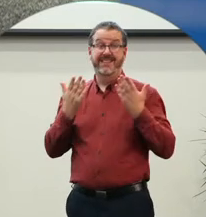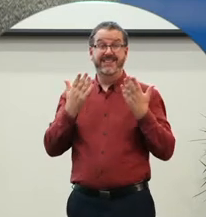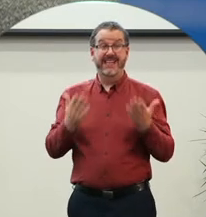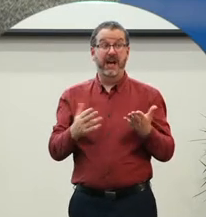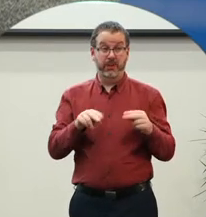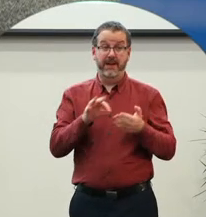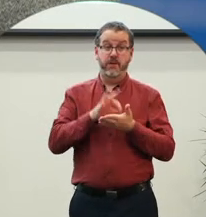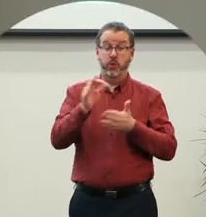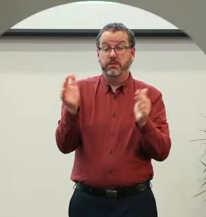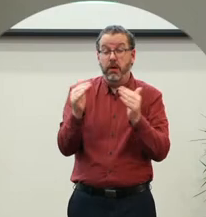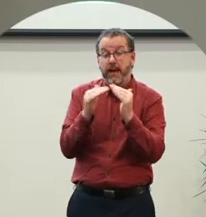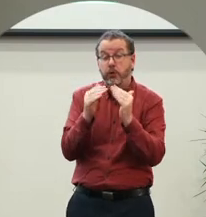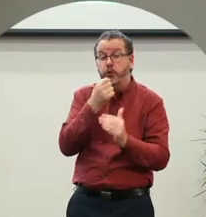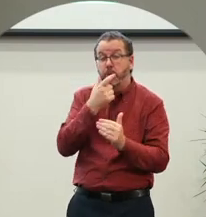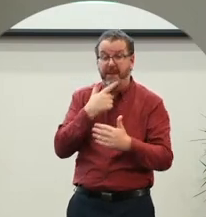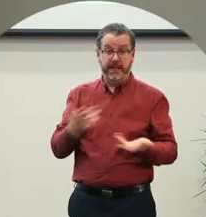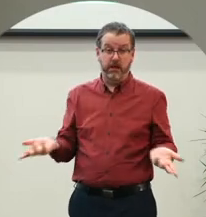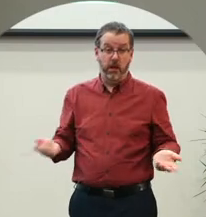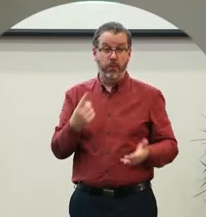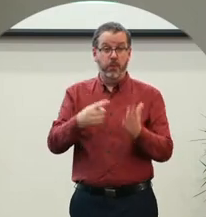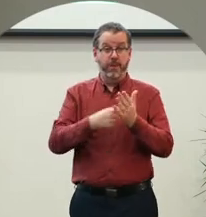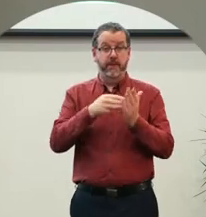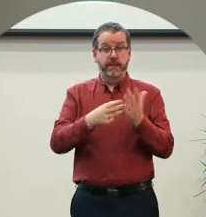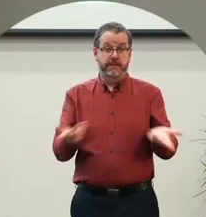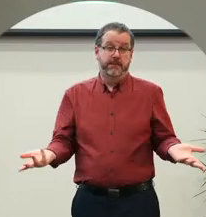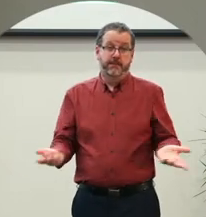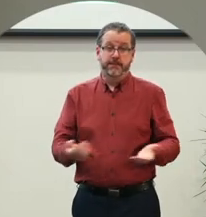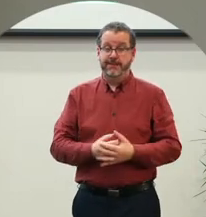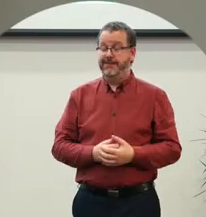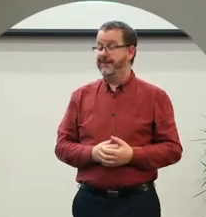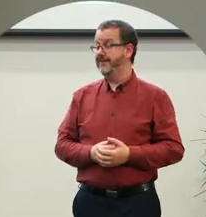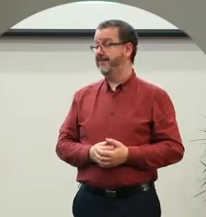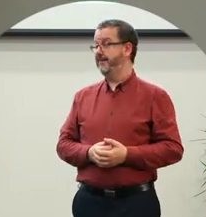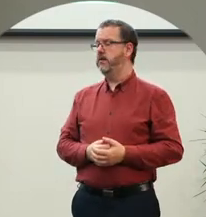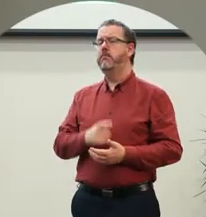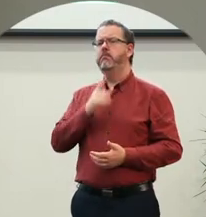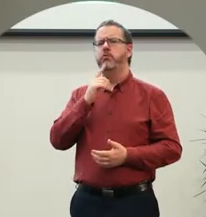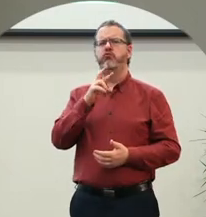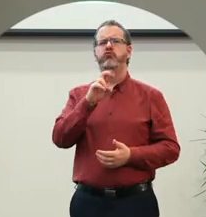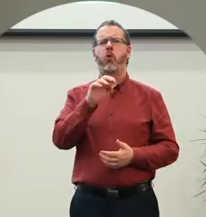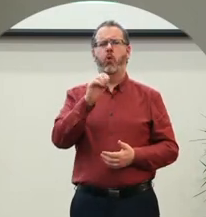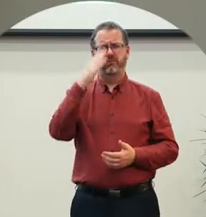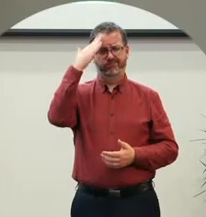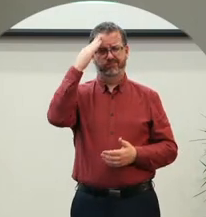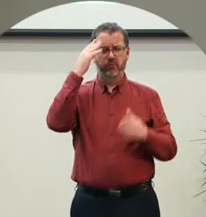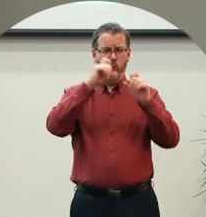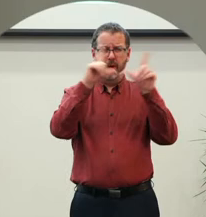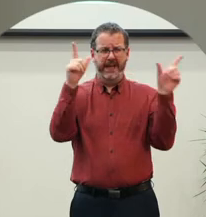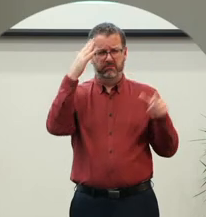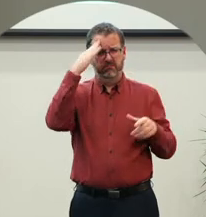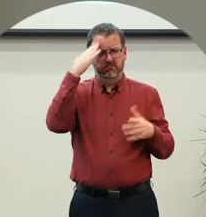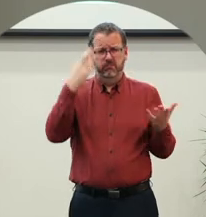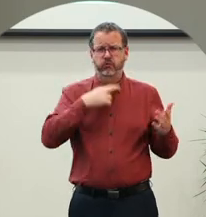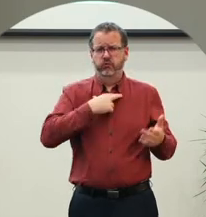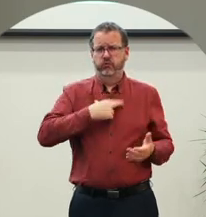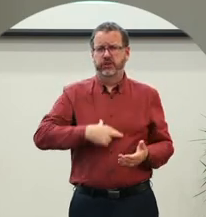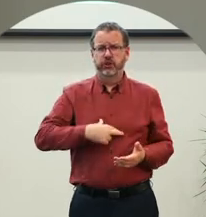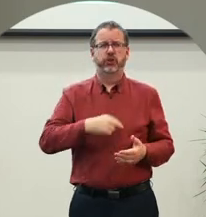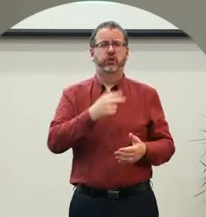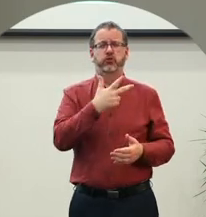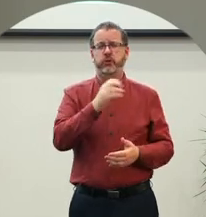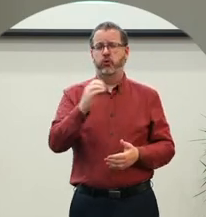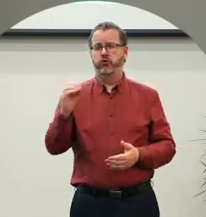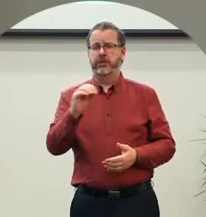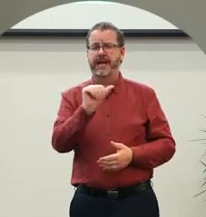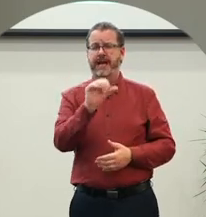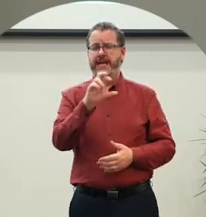Yeah. Yeah. Well, look, she was clearly aware of all of that. I mean, it's hard to miss the 300-acre estate.